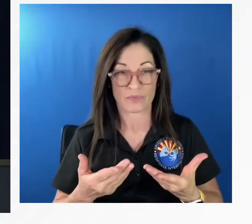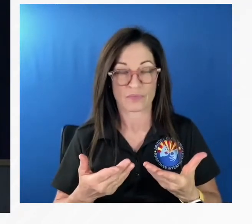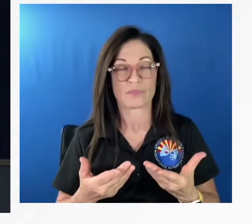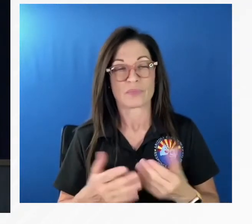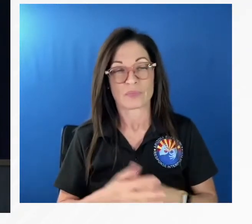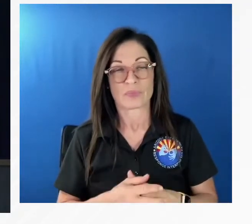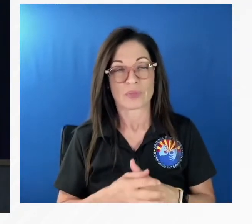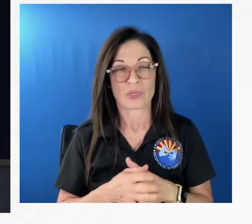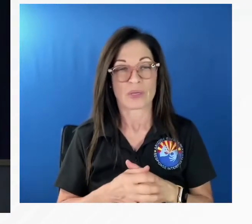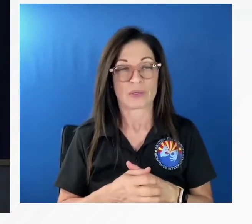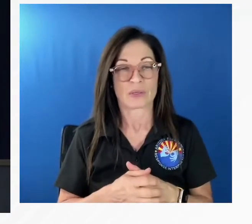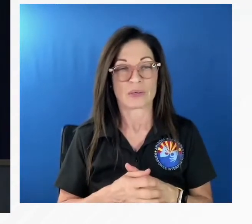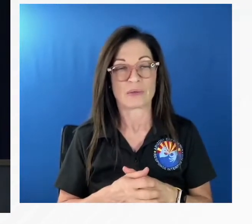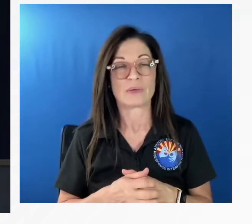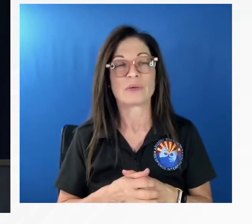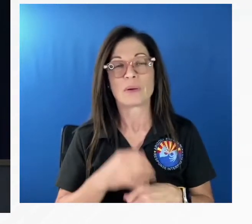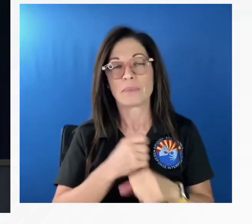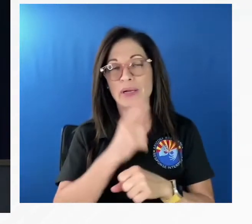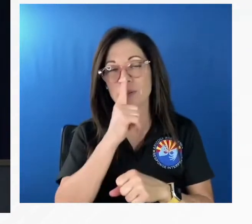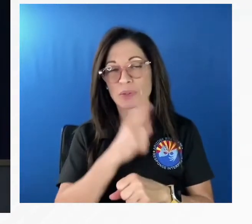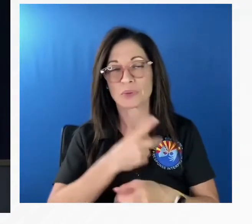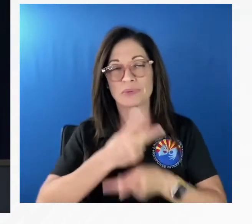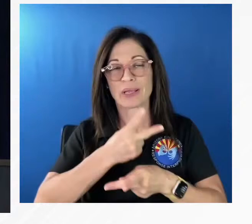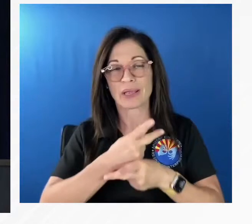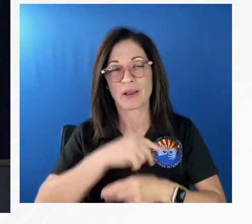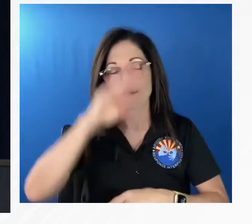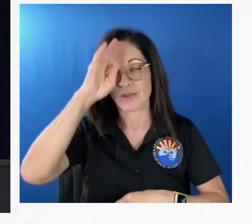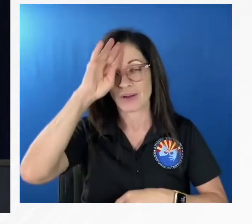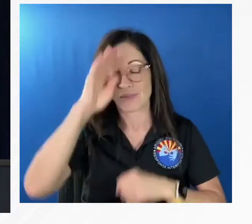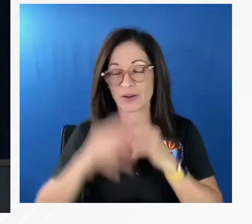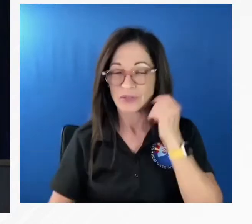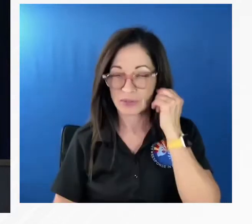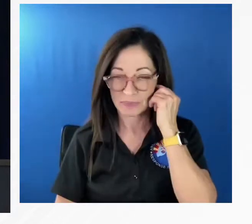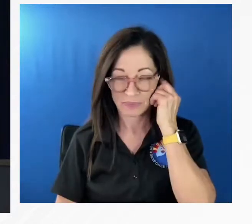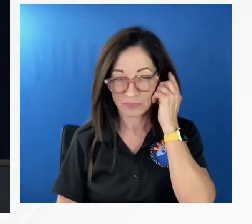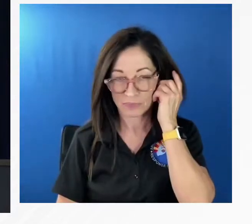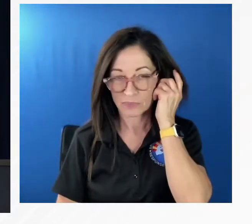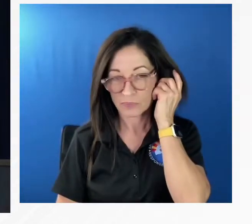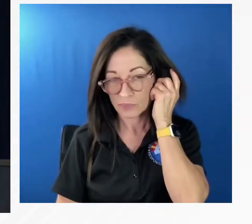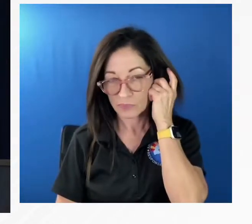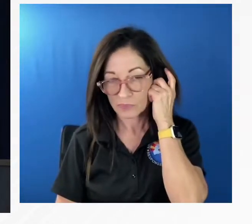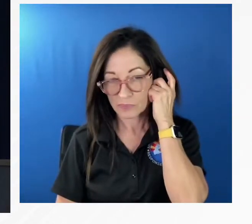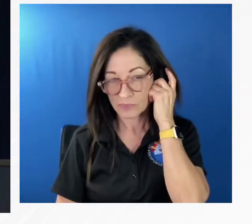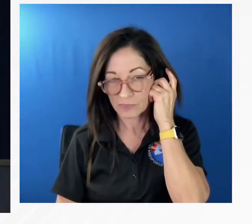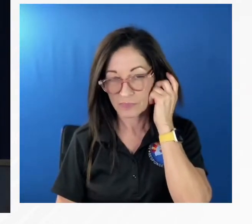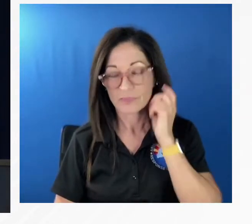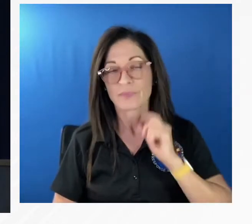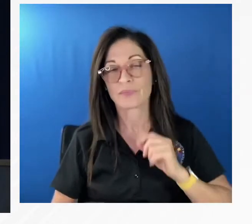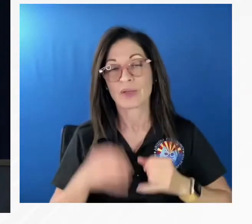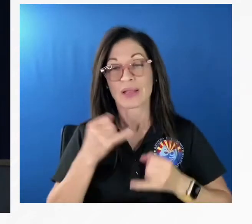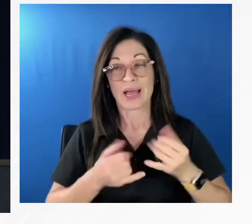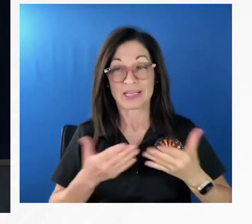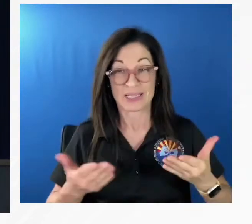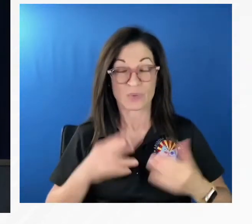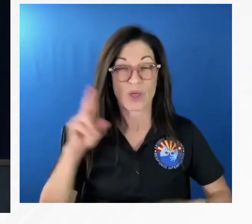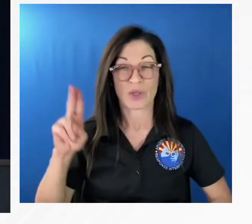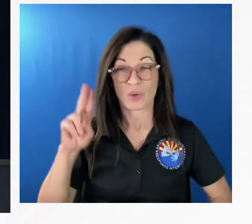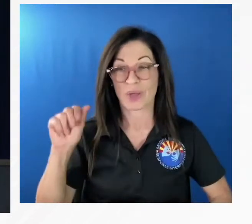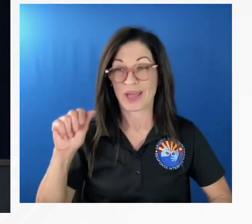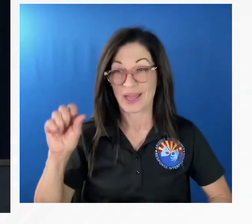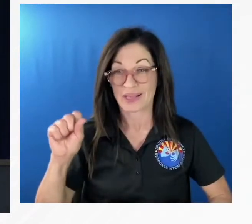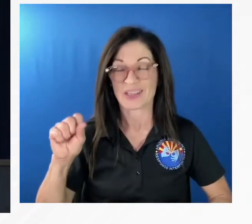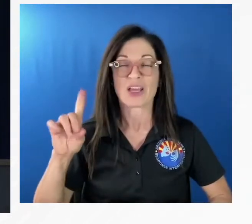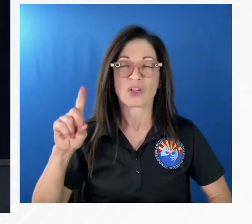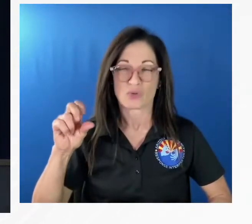some firefighters with that hard work out there. And then the last thing I wanted to talk about was that UAS, so that drone out there, that